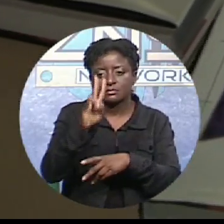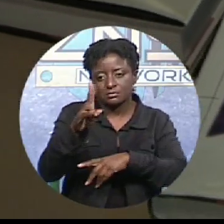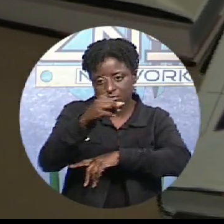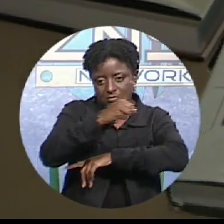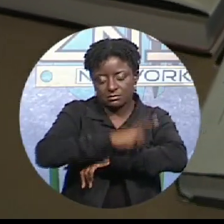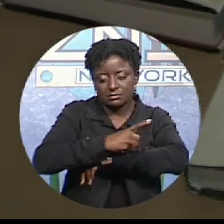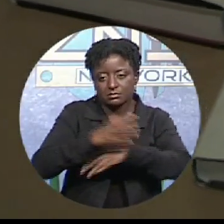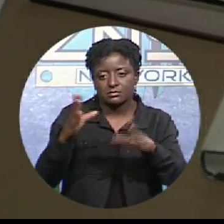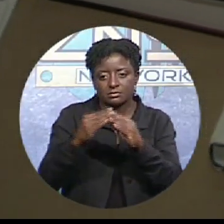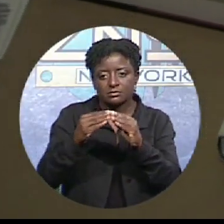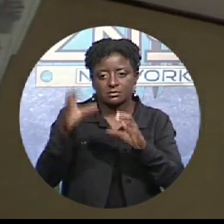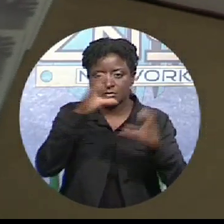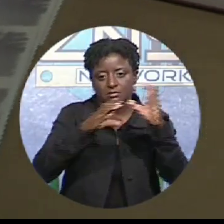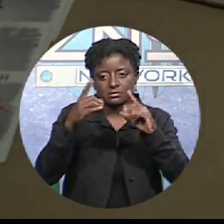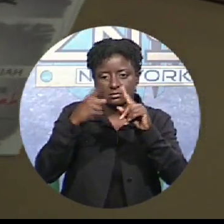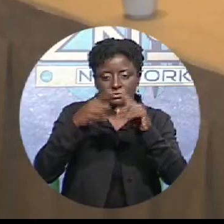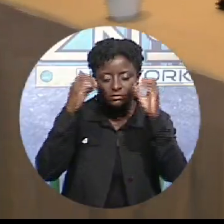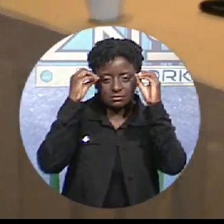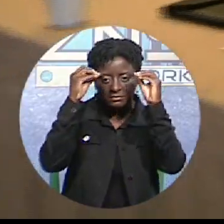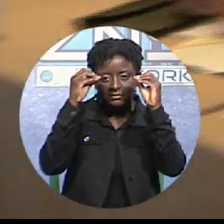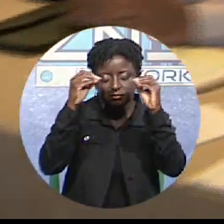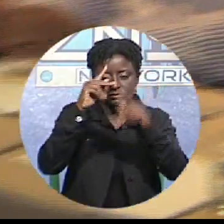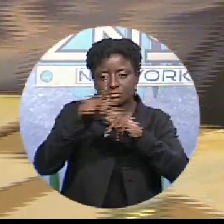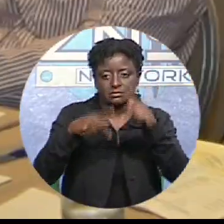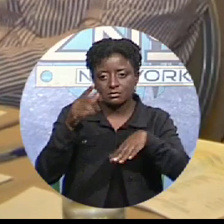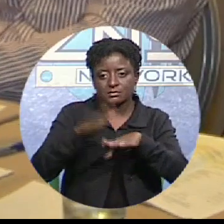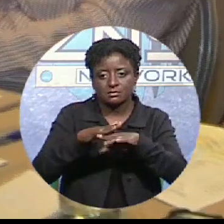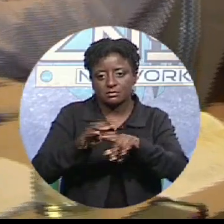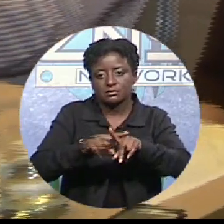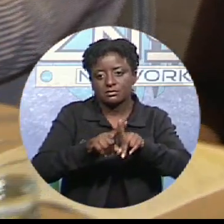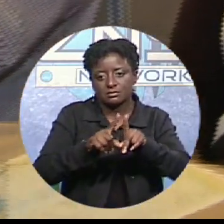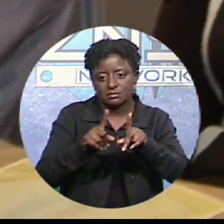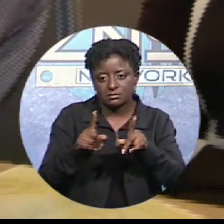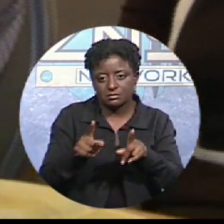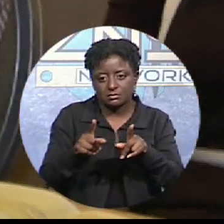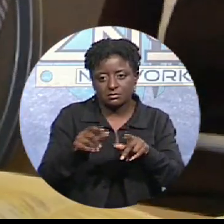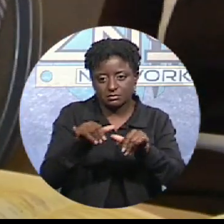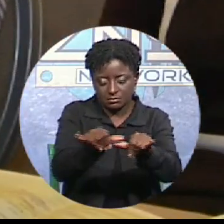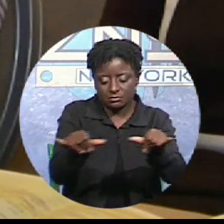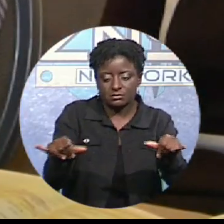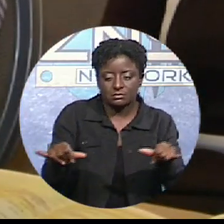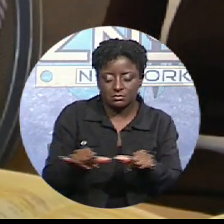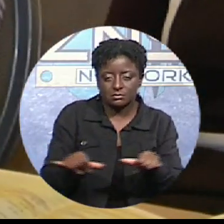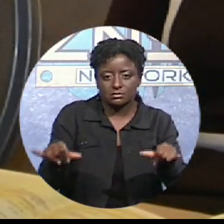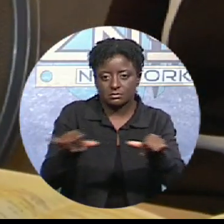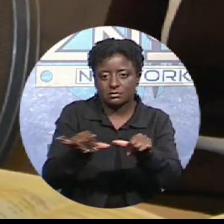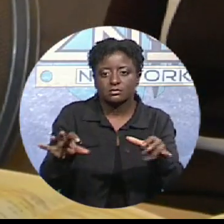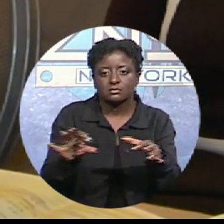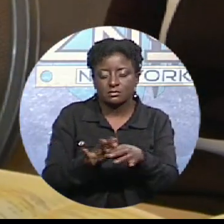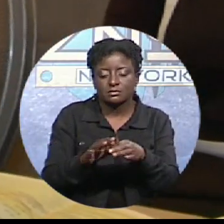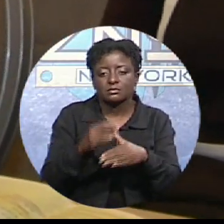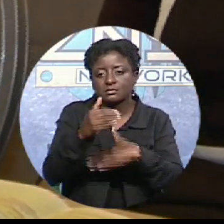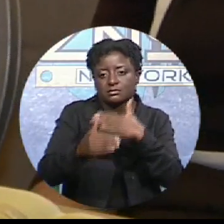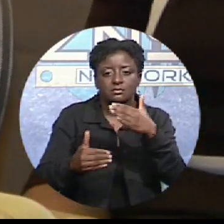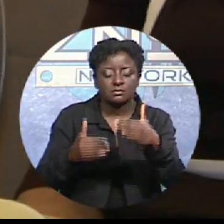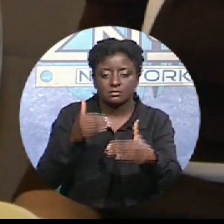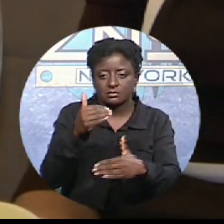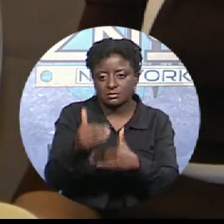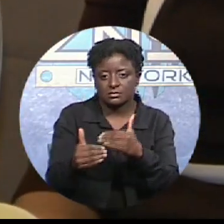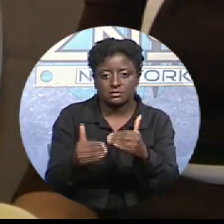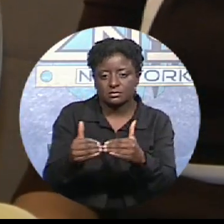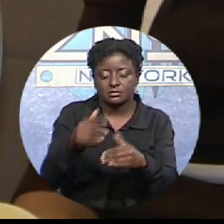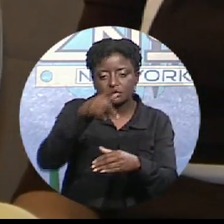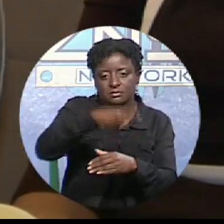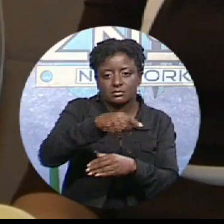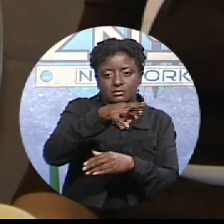to educate people on the different standards of protocol, ranging from business and government protocol to foreign protocol from the United States